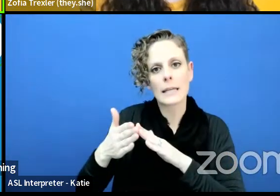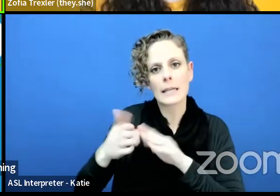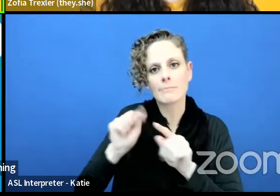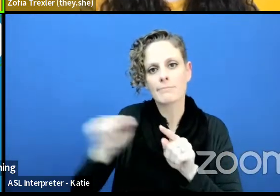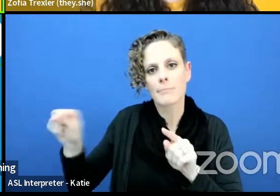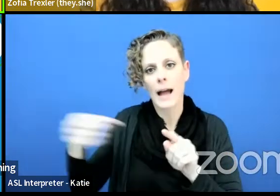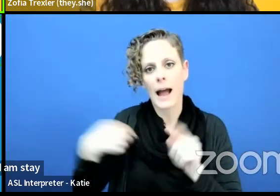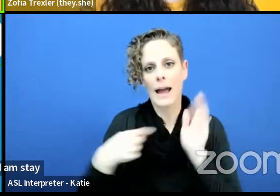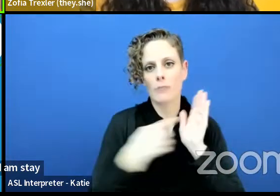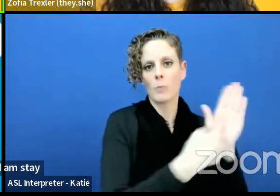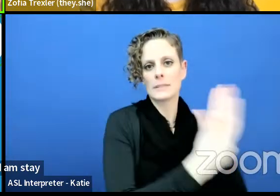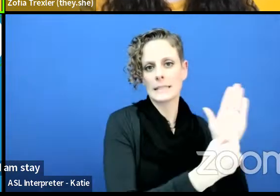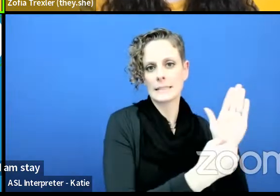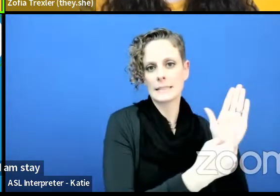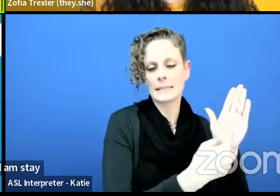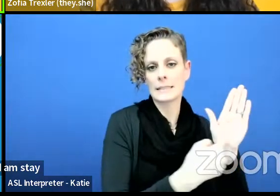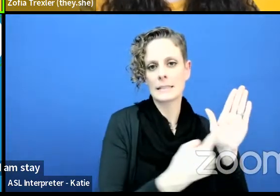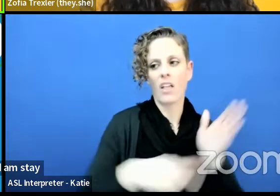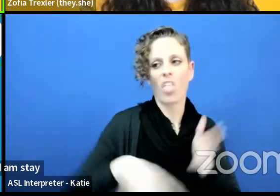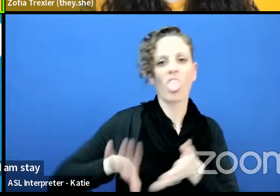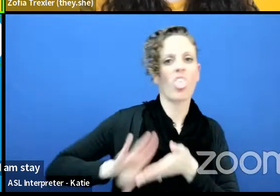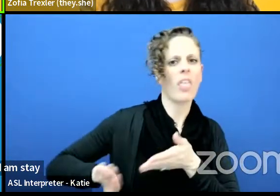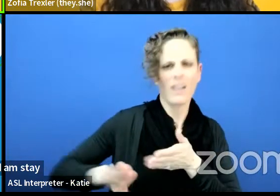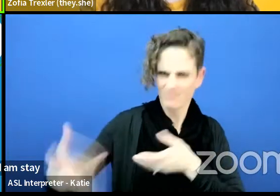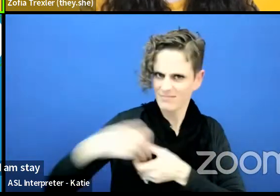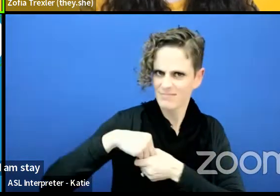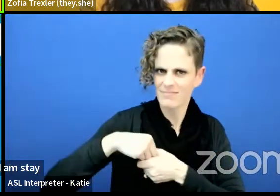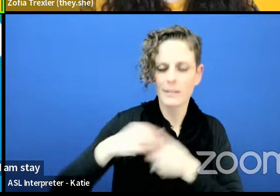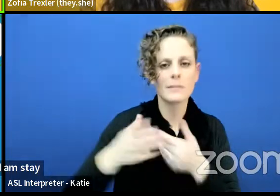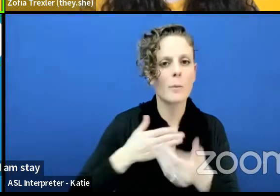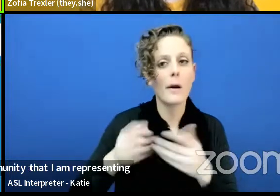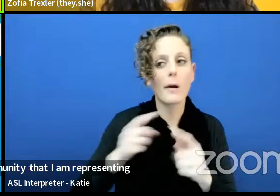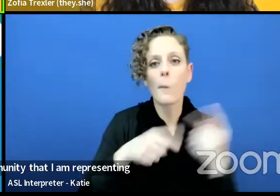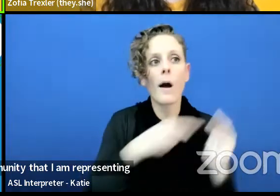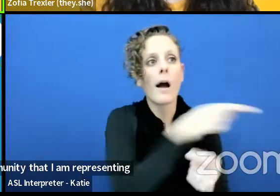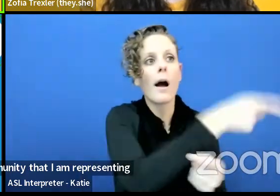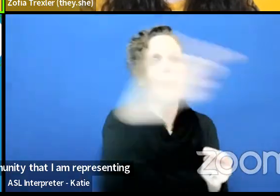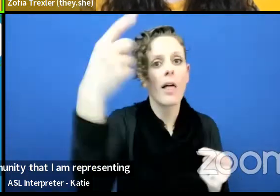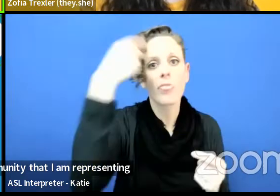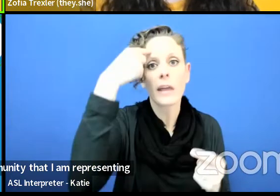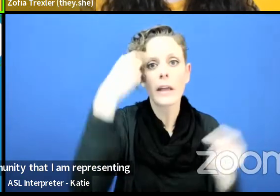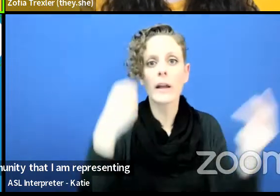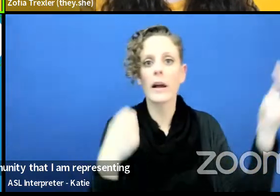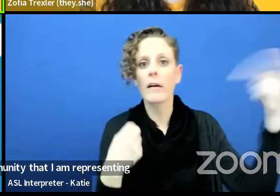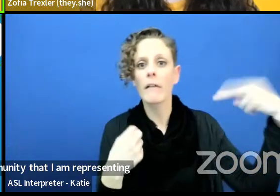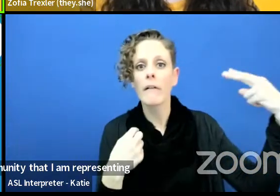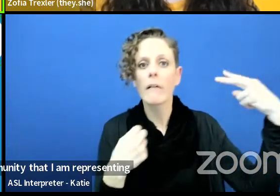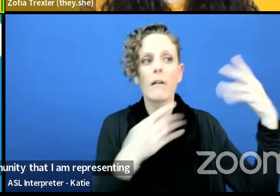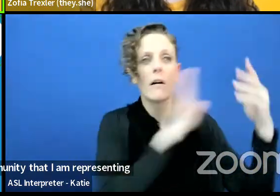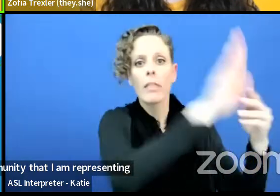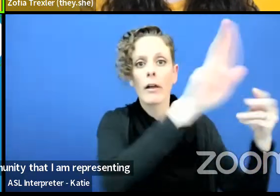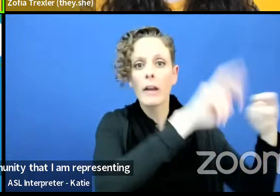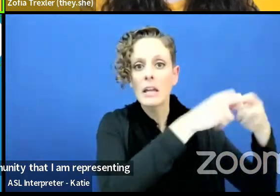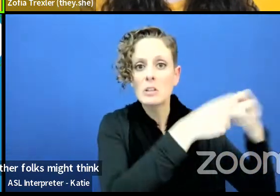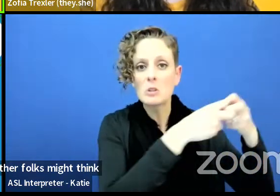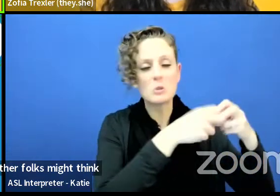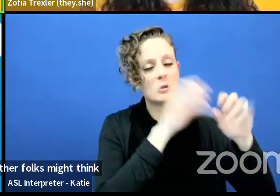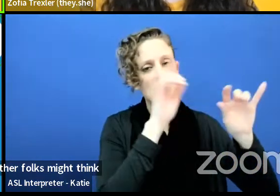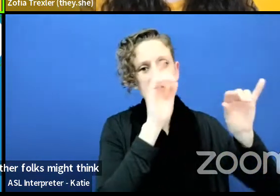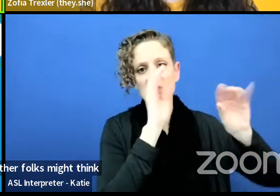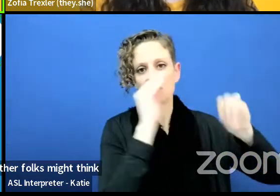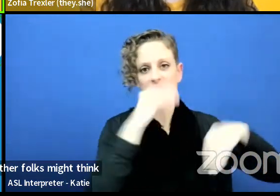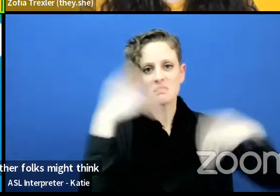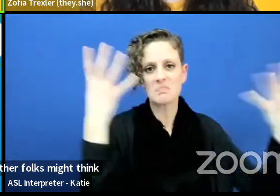no matter what other folks might think, what other folks issues might be. That has